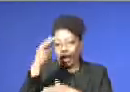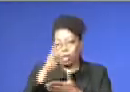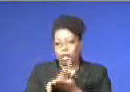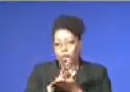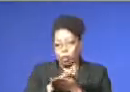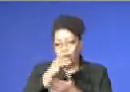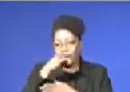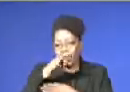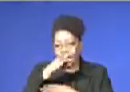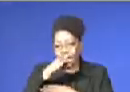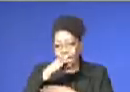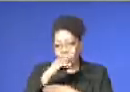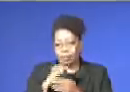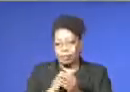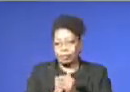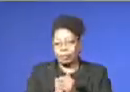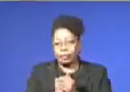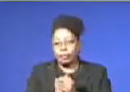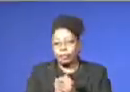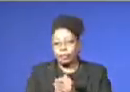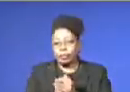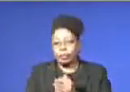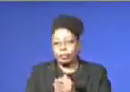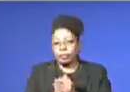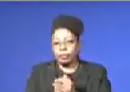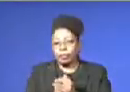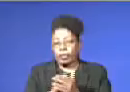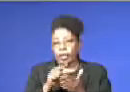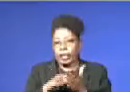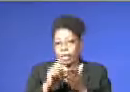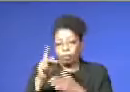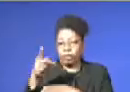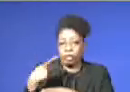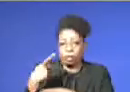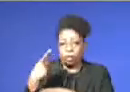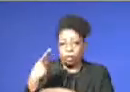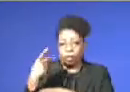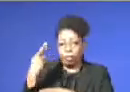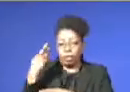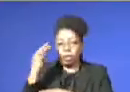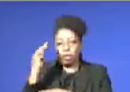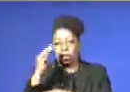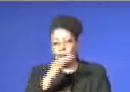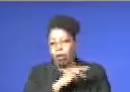kids. And the then principal, Mr. Lopez, Craig